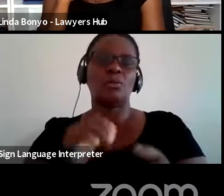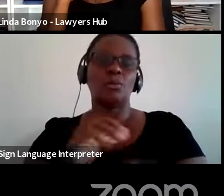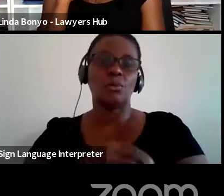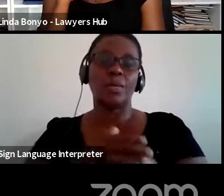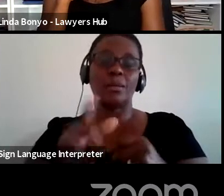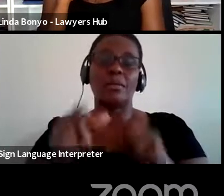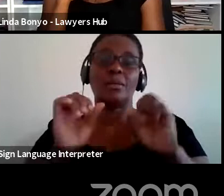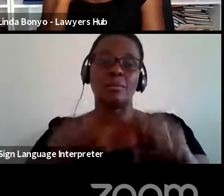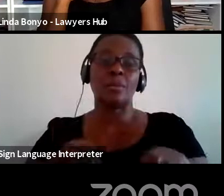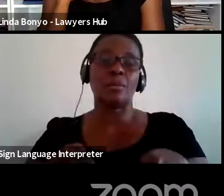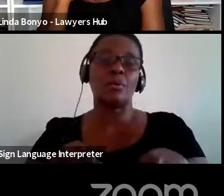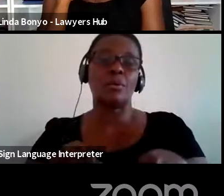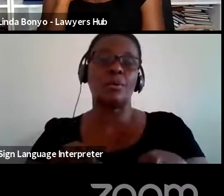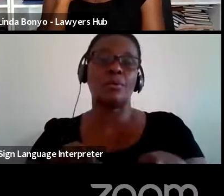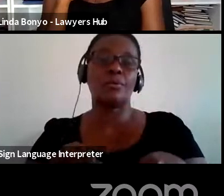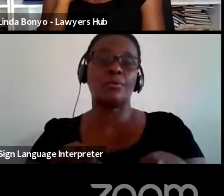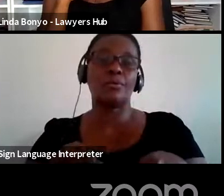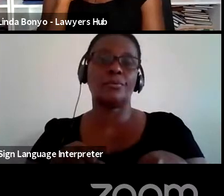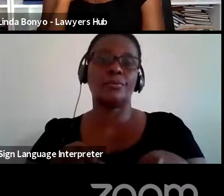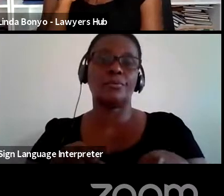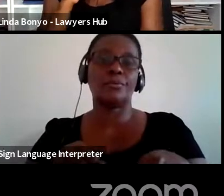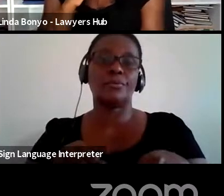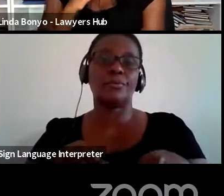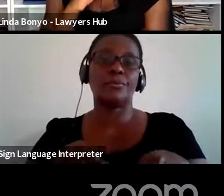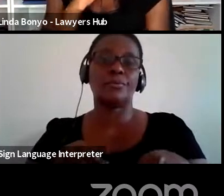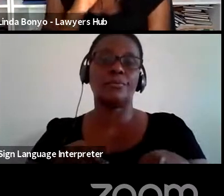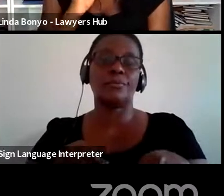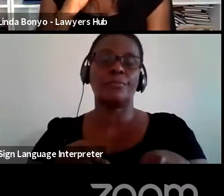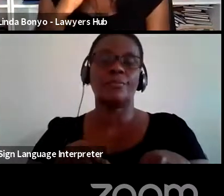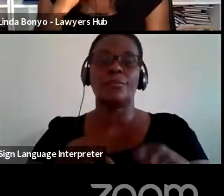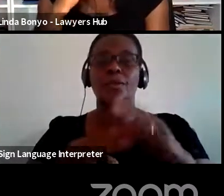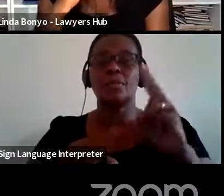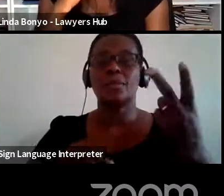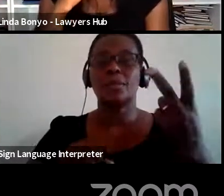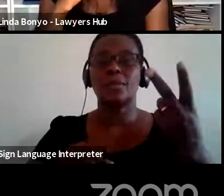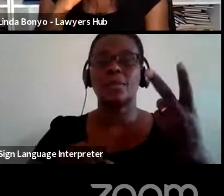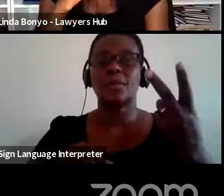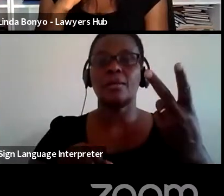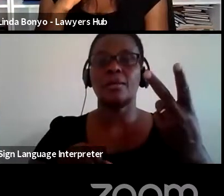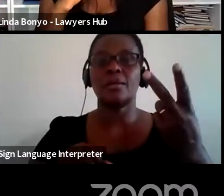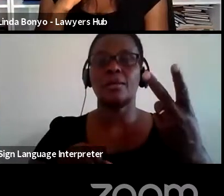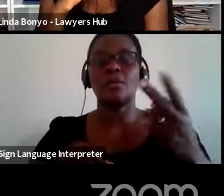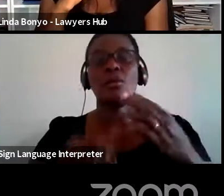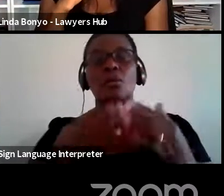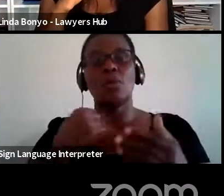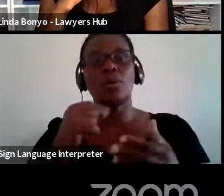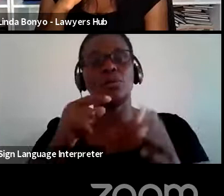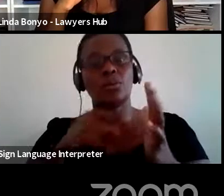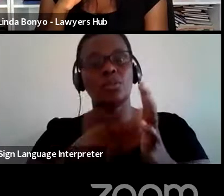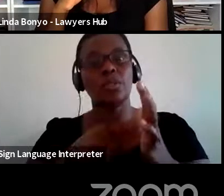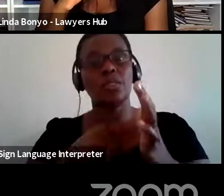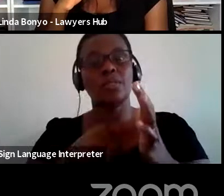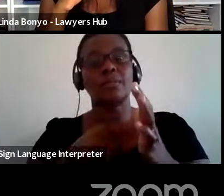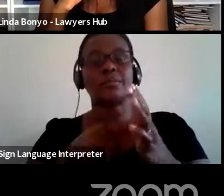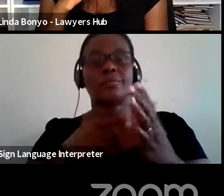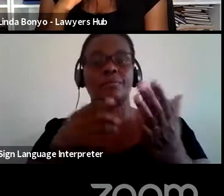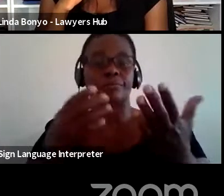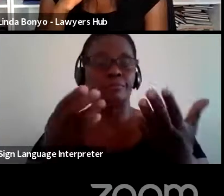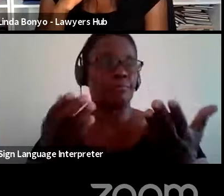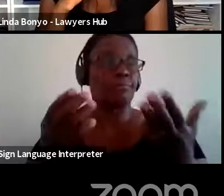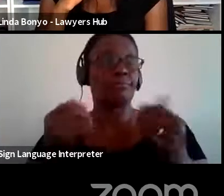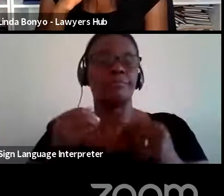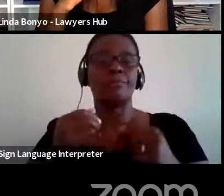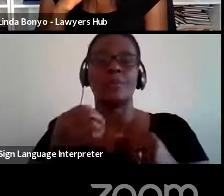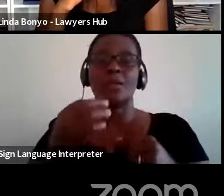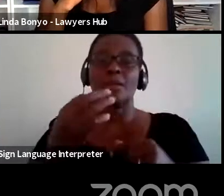and reflections as they work towards the revision. The second brief point to note is a bit of a caveat. While we are